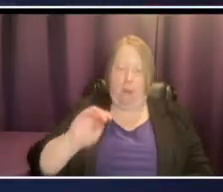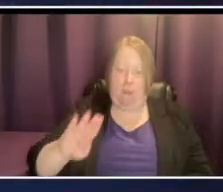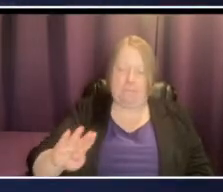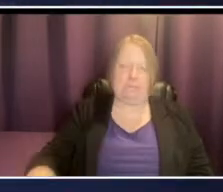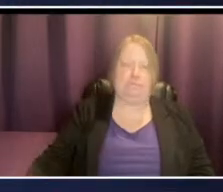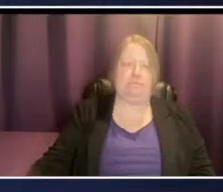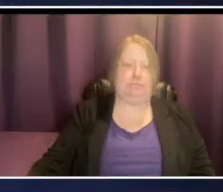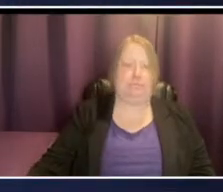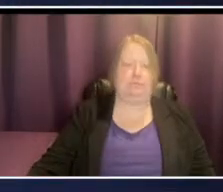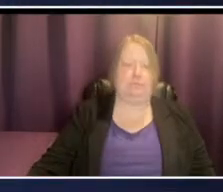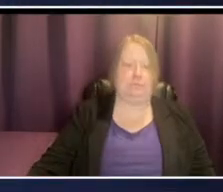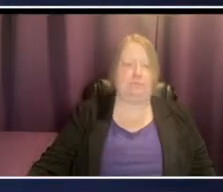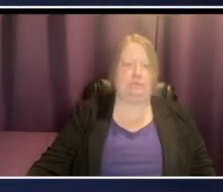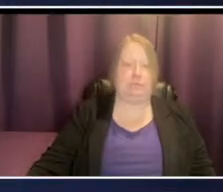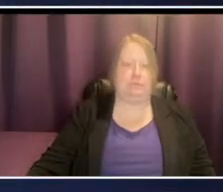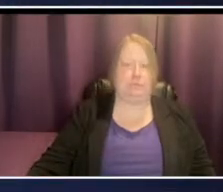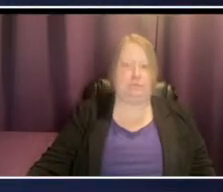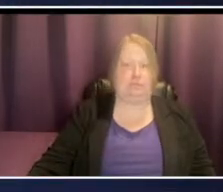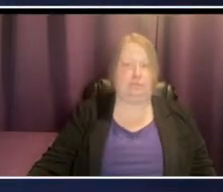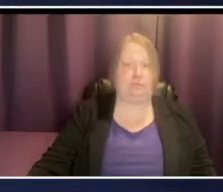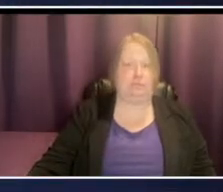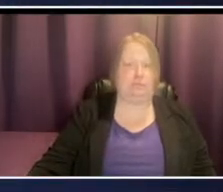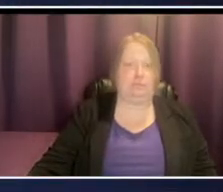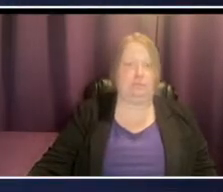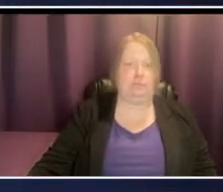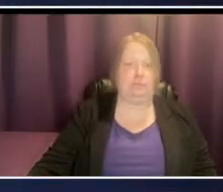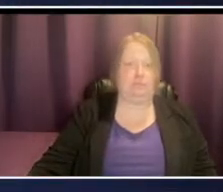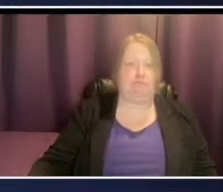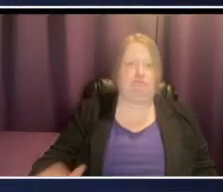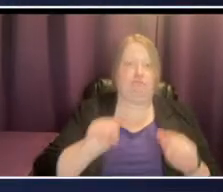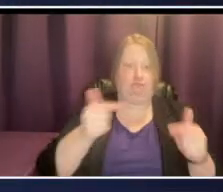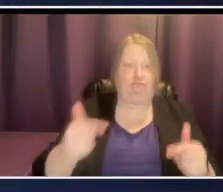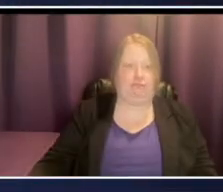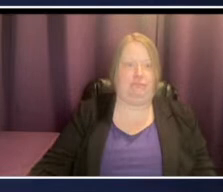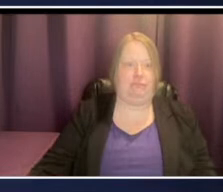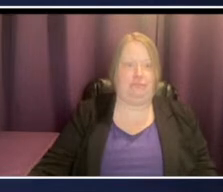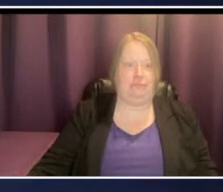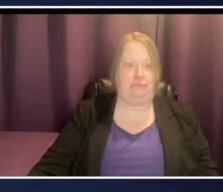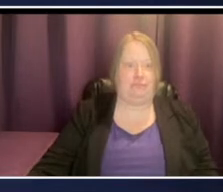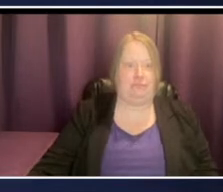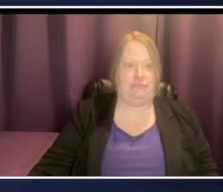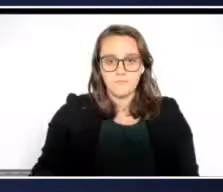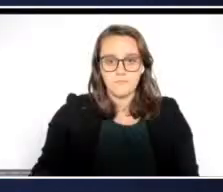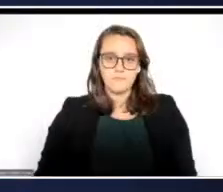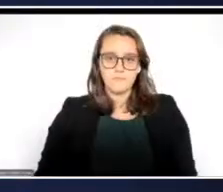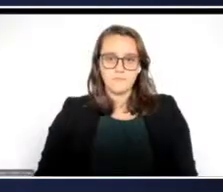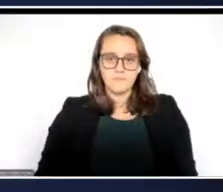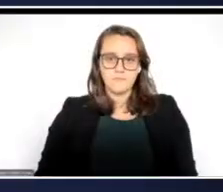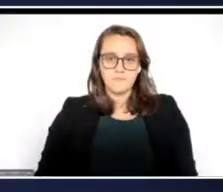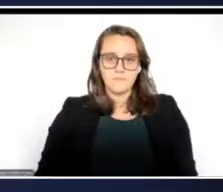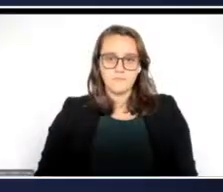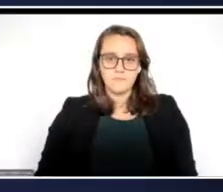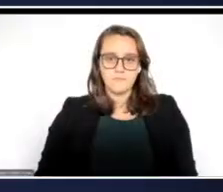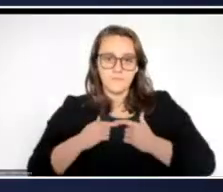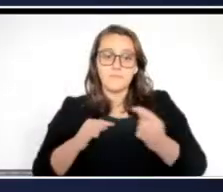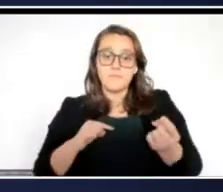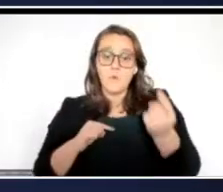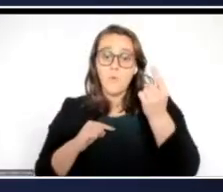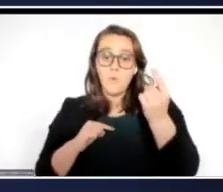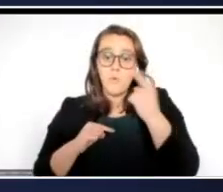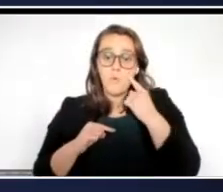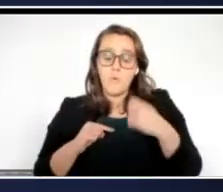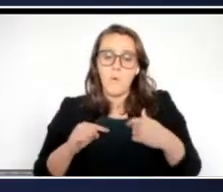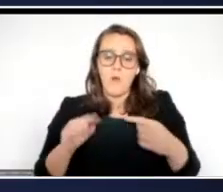After Trump's tweet, one agent in the Secret Service's intelligence division immediately warned, POTUS just tweeted about